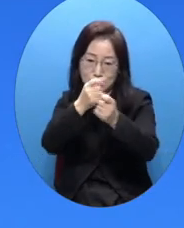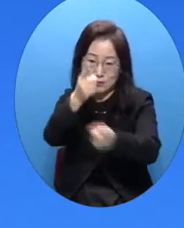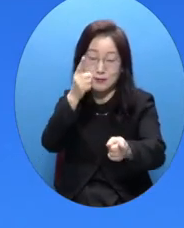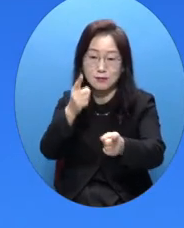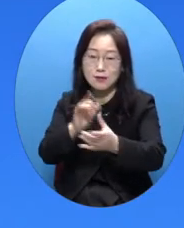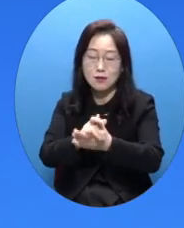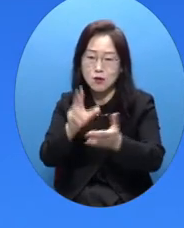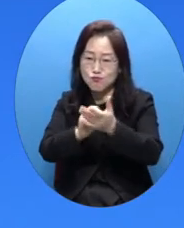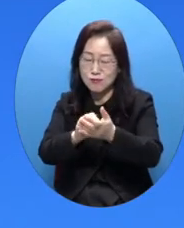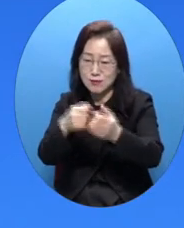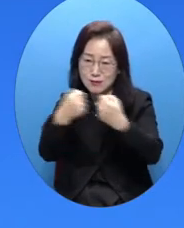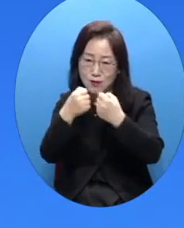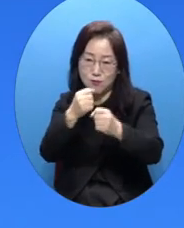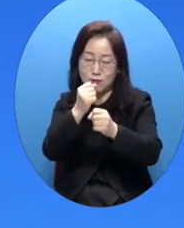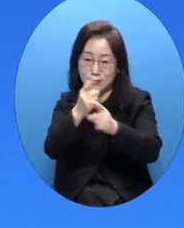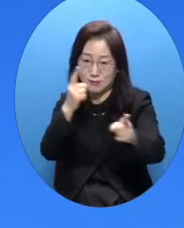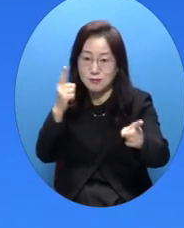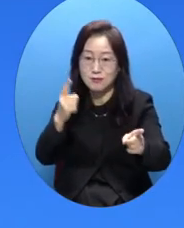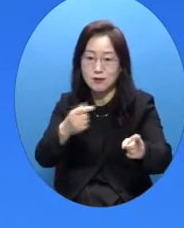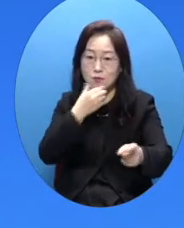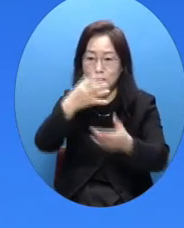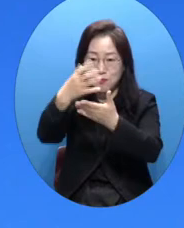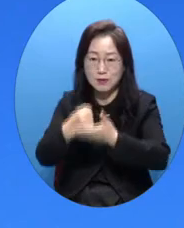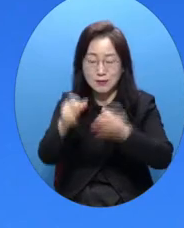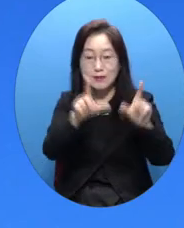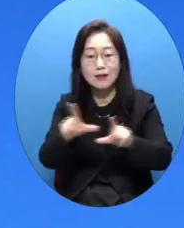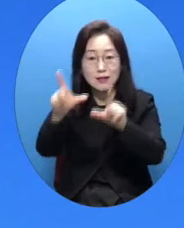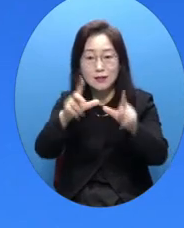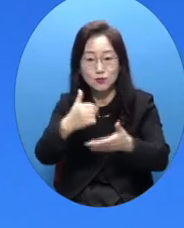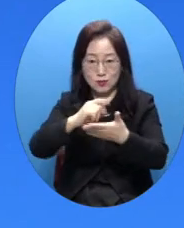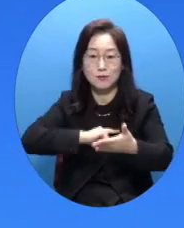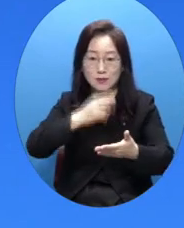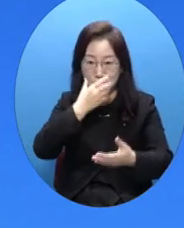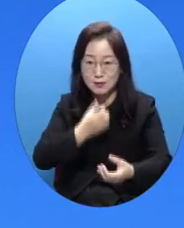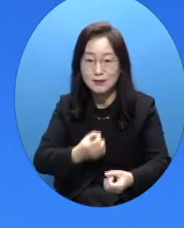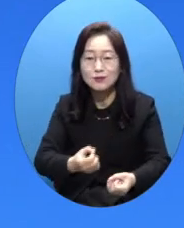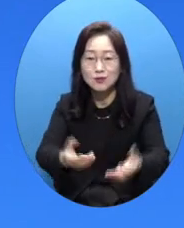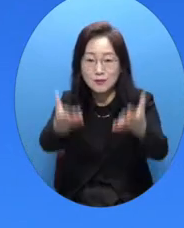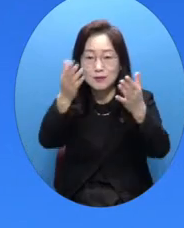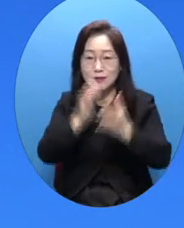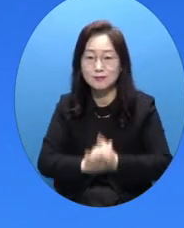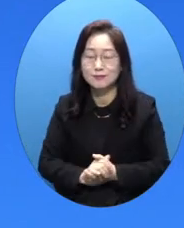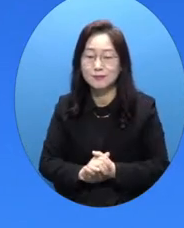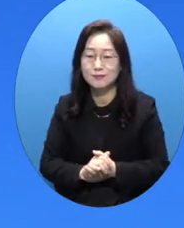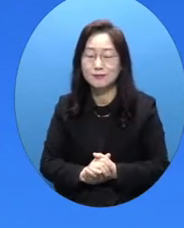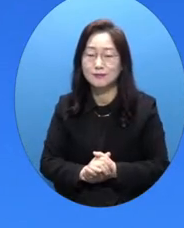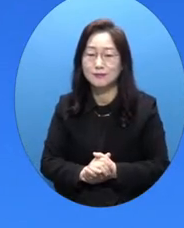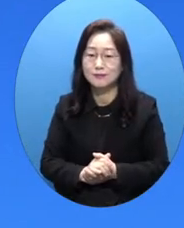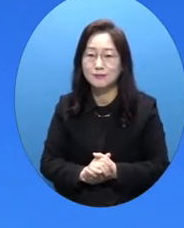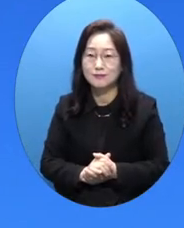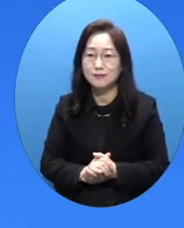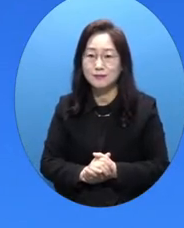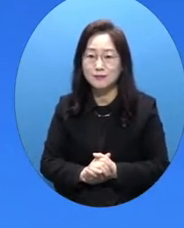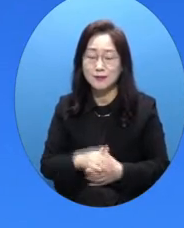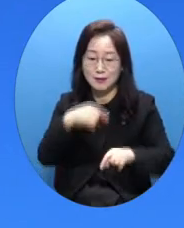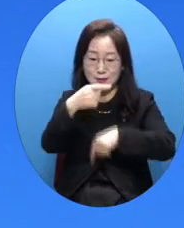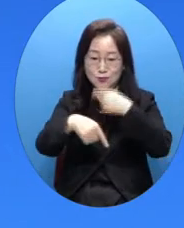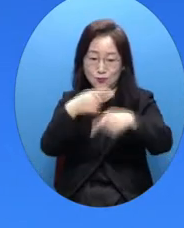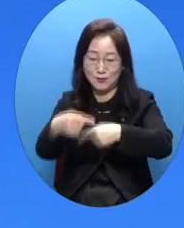fight against the cancer let's live a blessed life I bless you in the name of the Lord